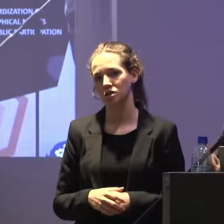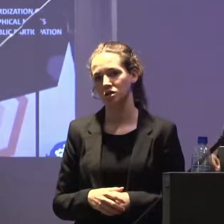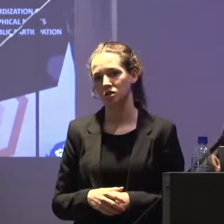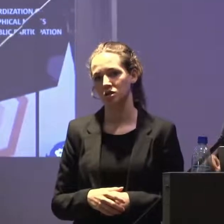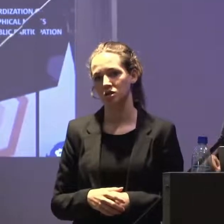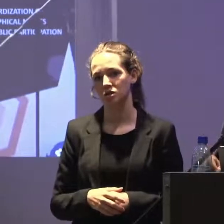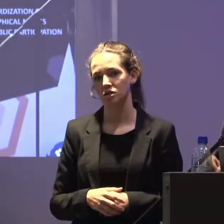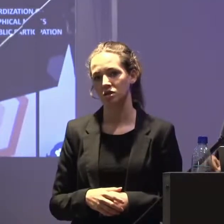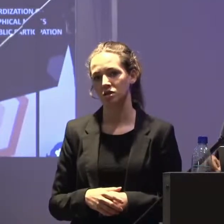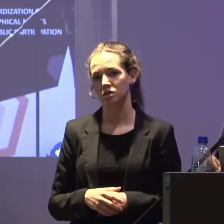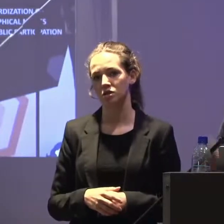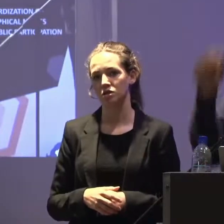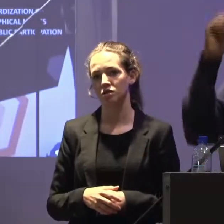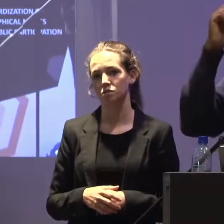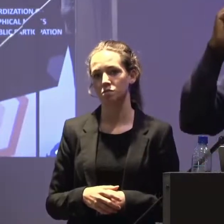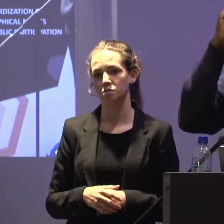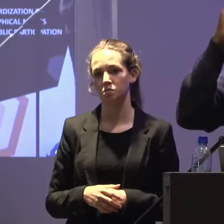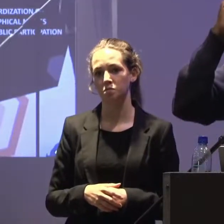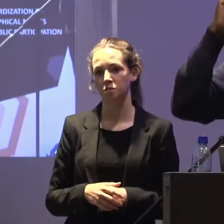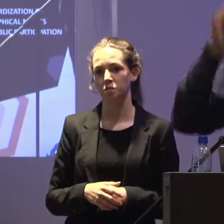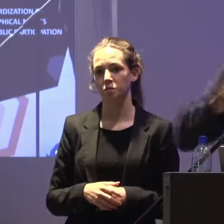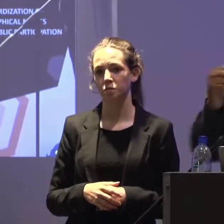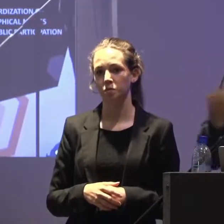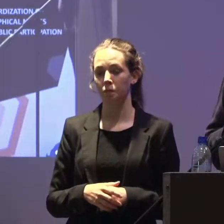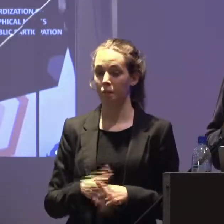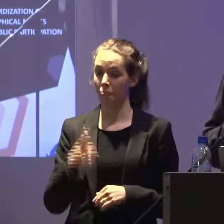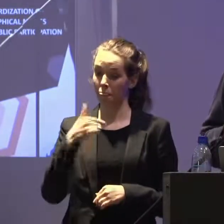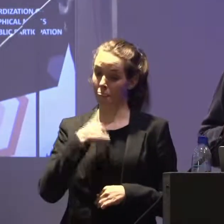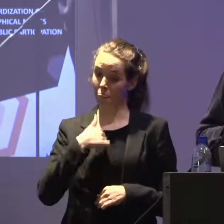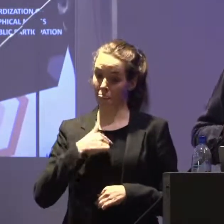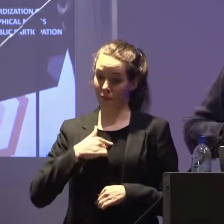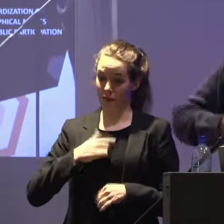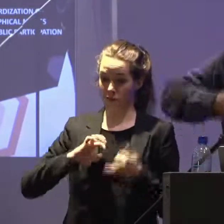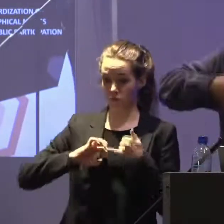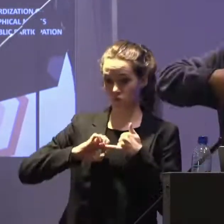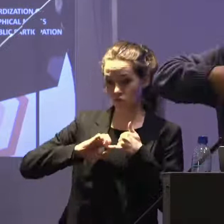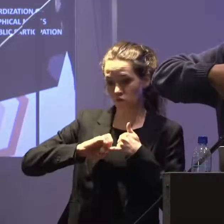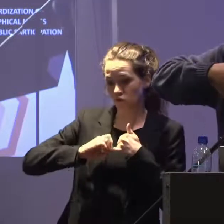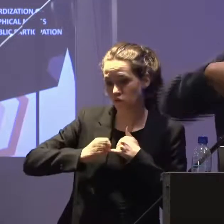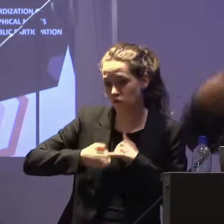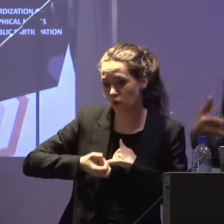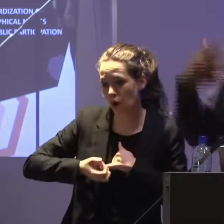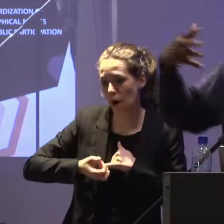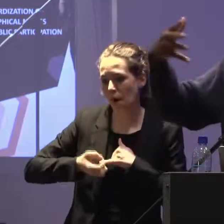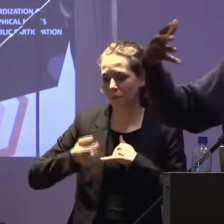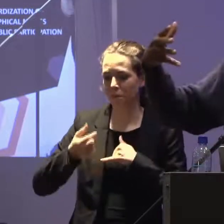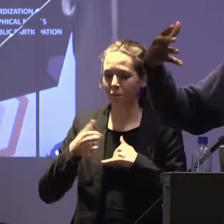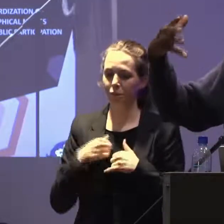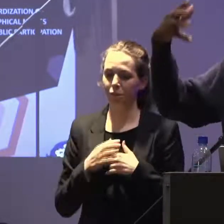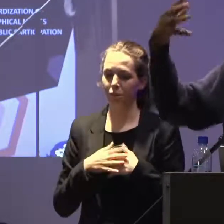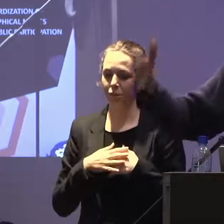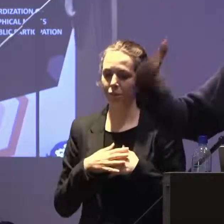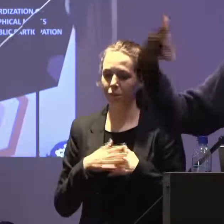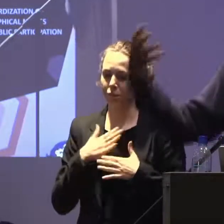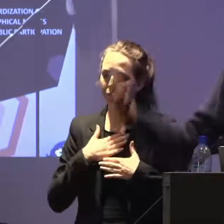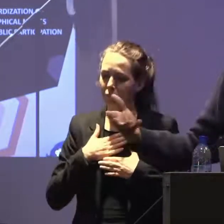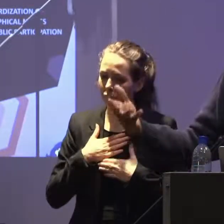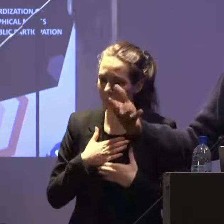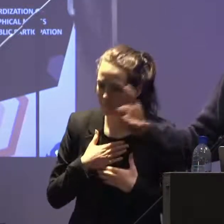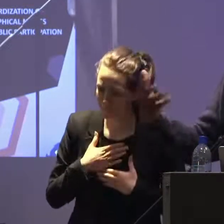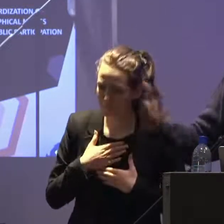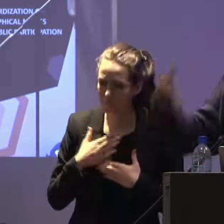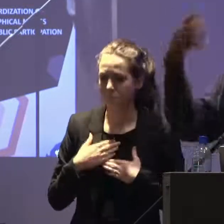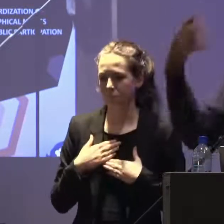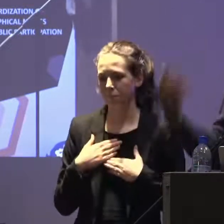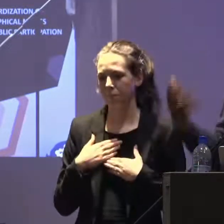And I won't even attempt to plead a sympathetic mind to it,